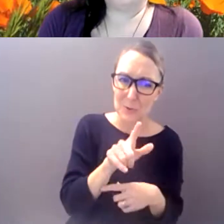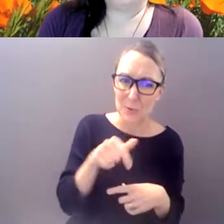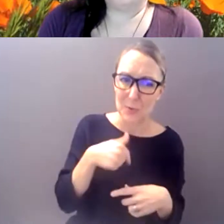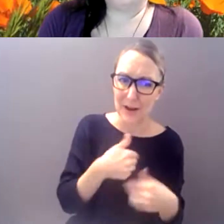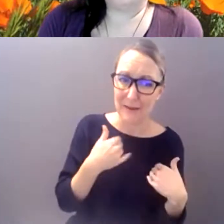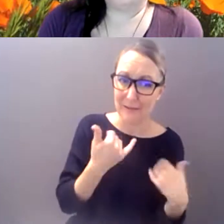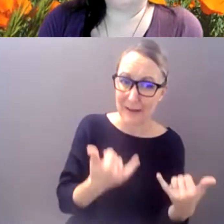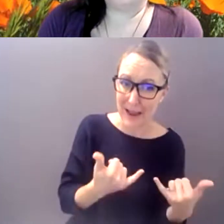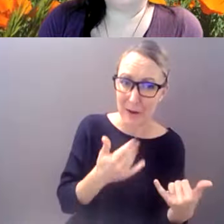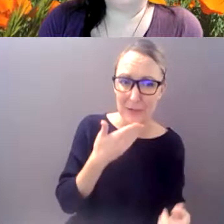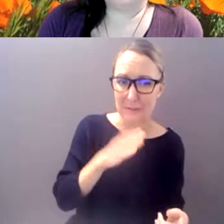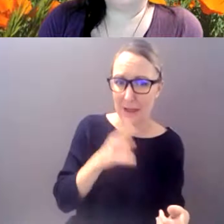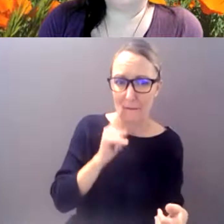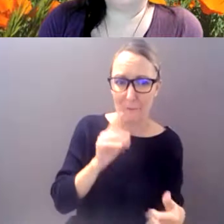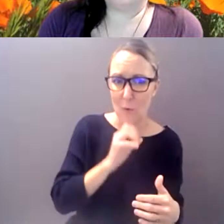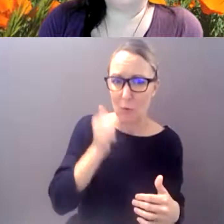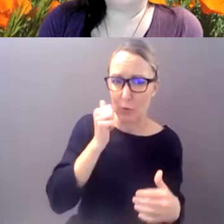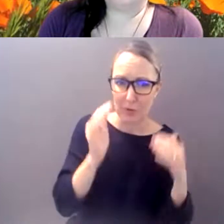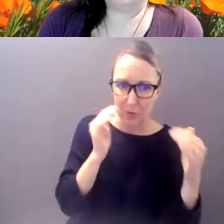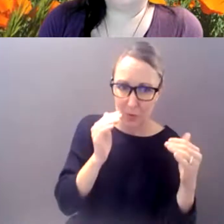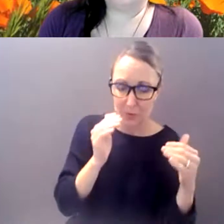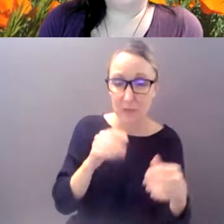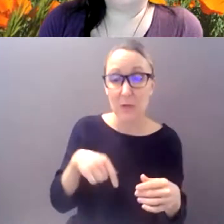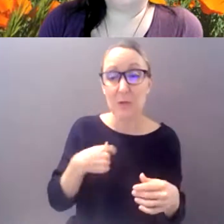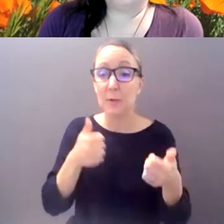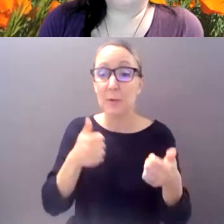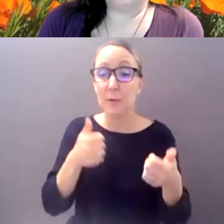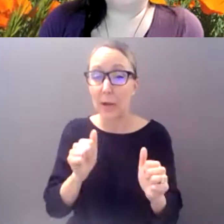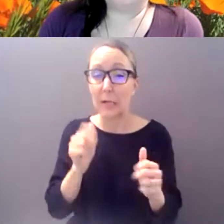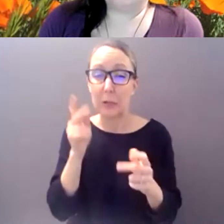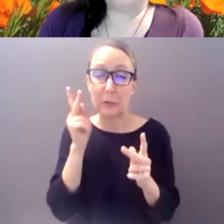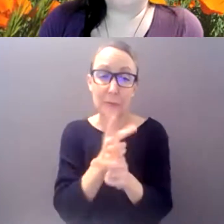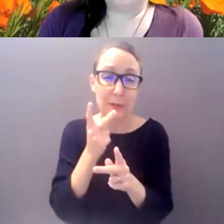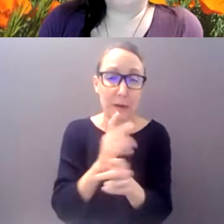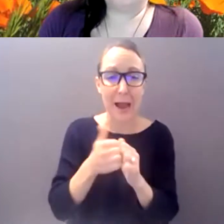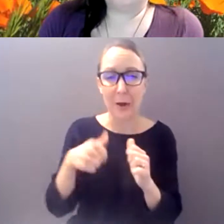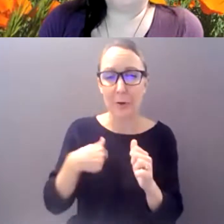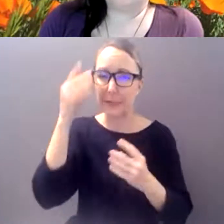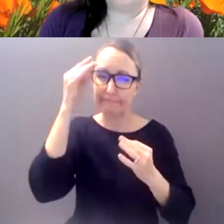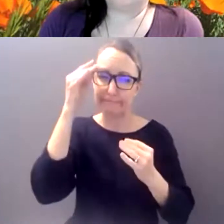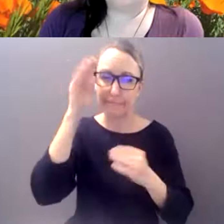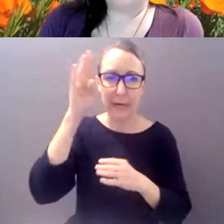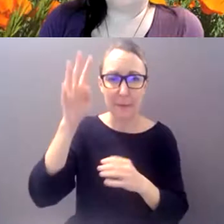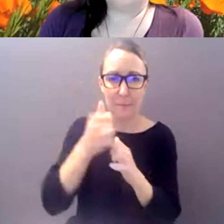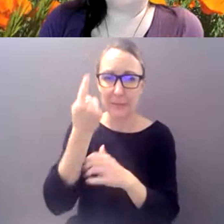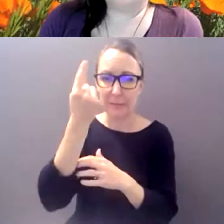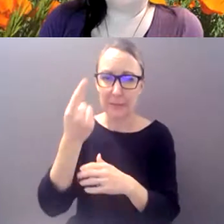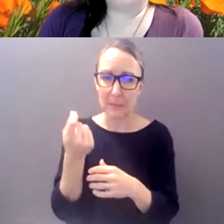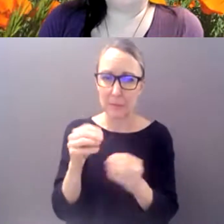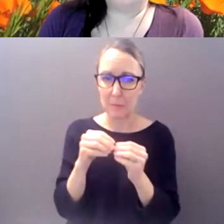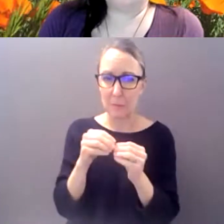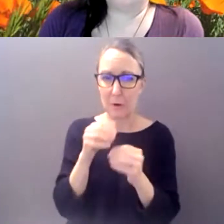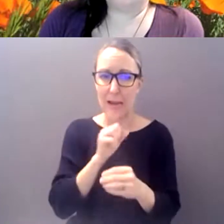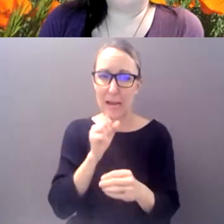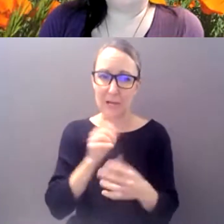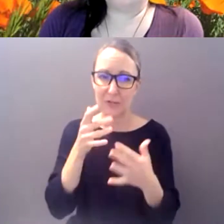through the Continuum of Care board, we're looking at how do we come up with something that's a little more age